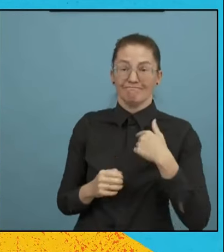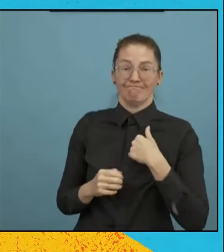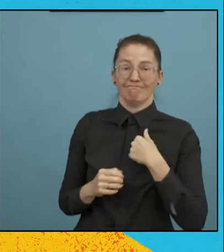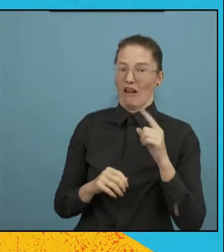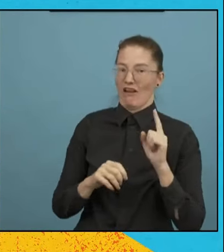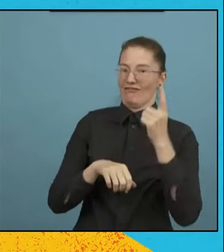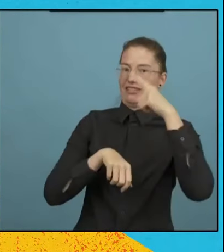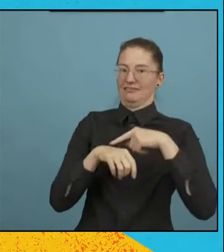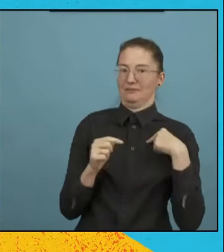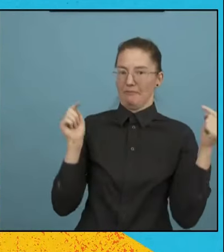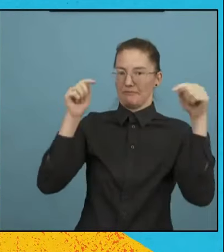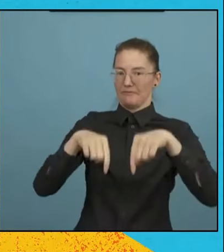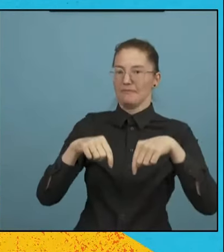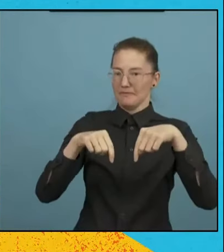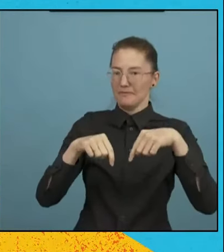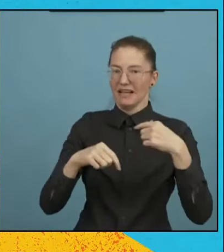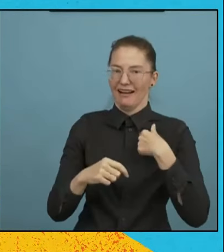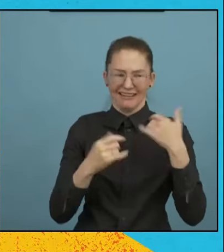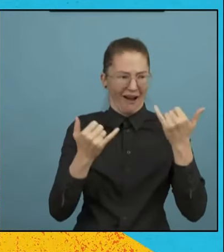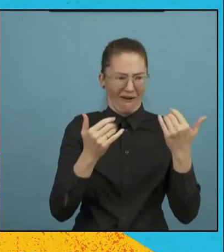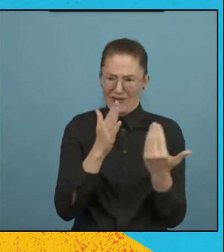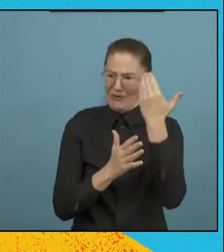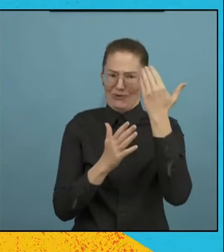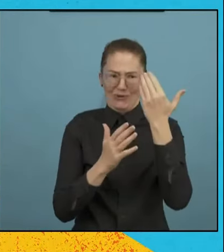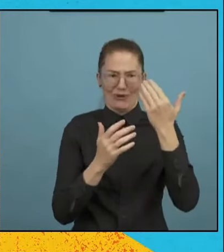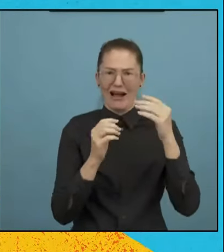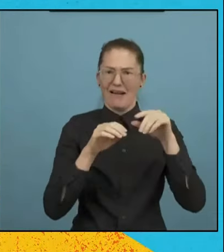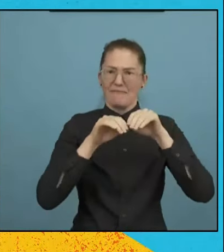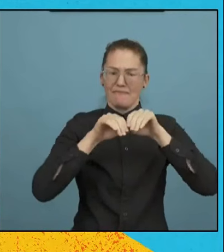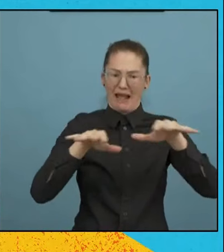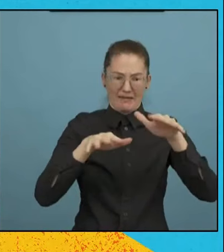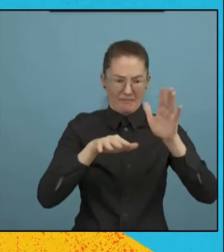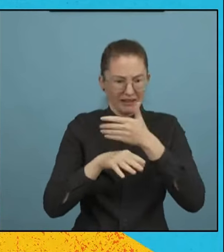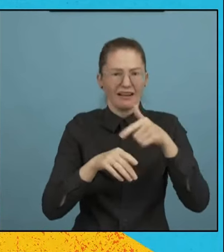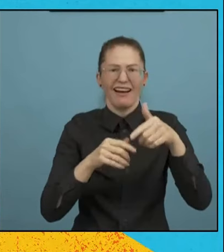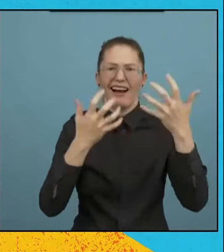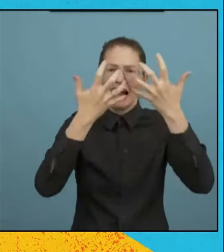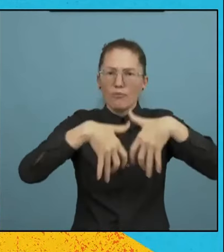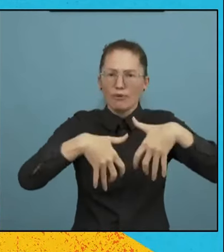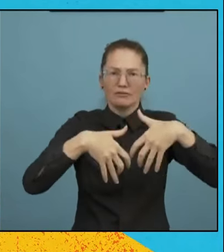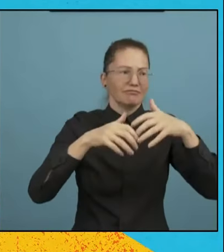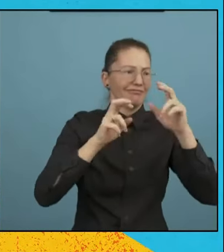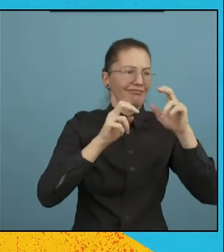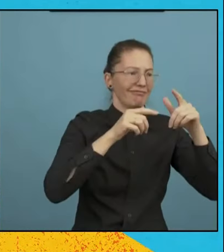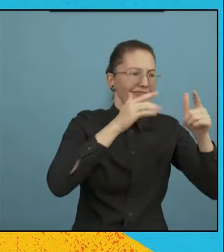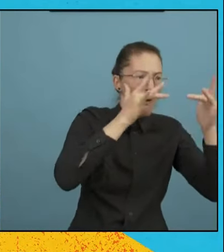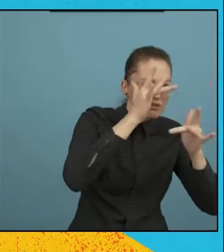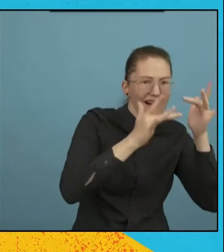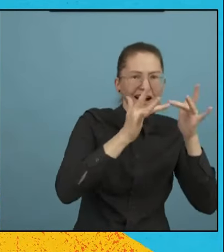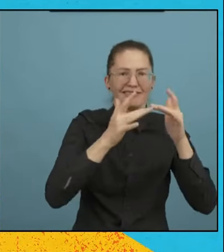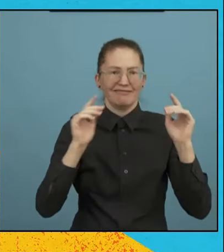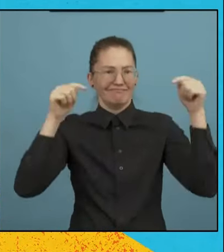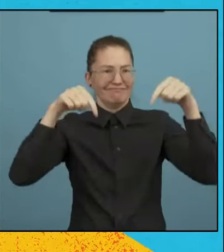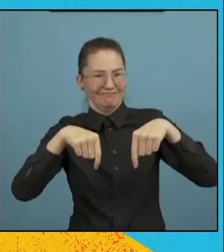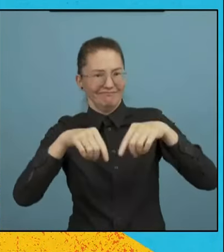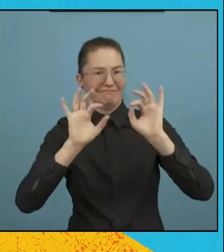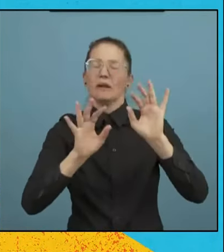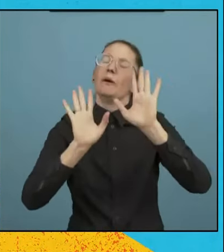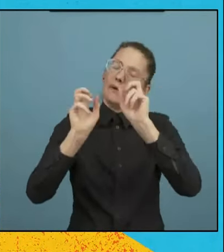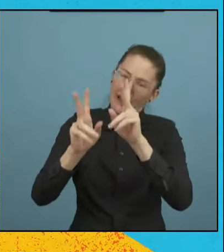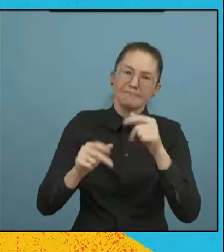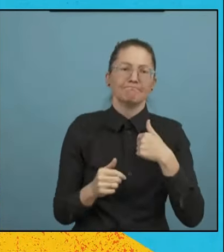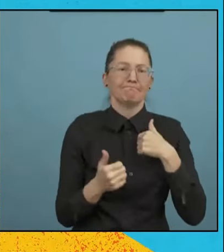between. To be clear, by children here, I'm referring to anyone under the age of 18. This definition set out